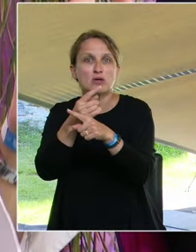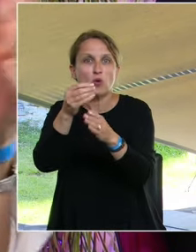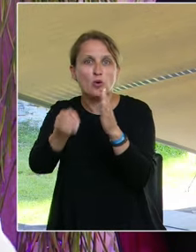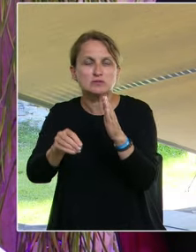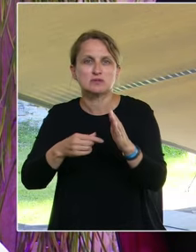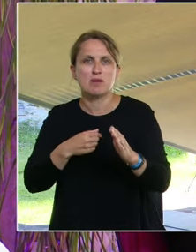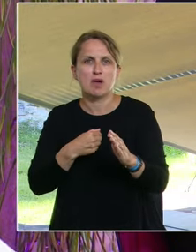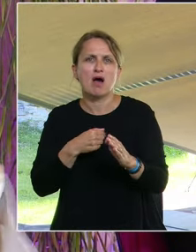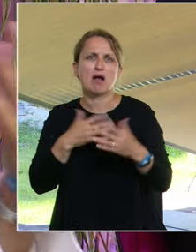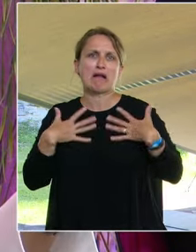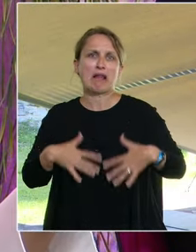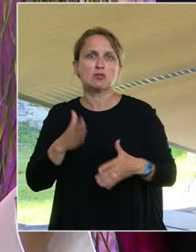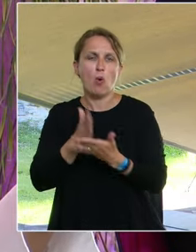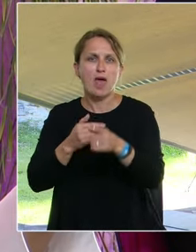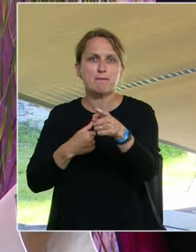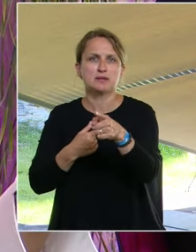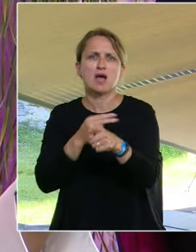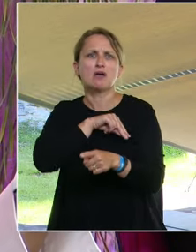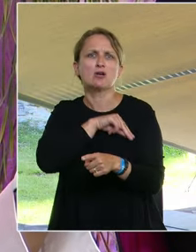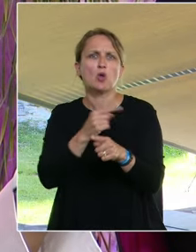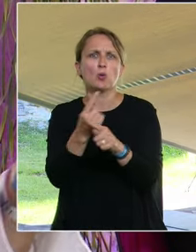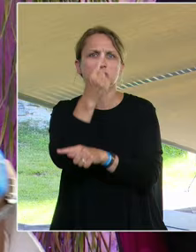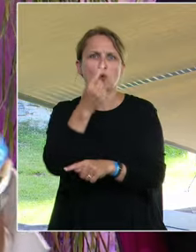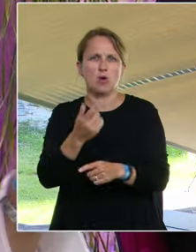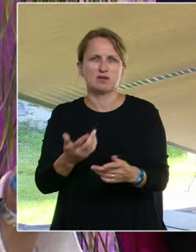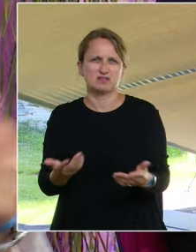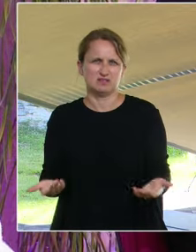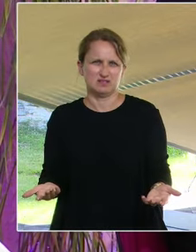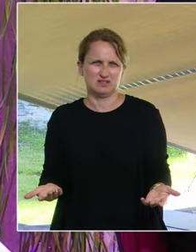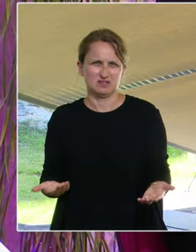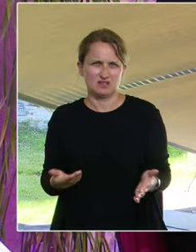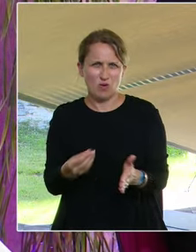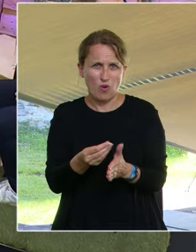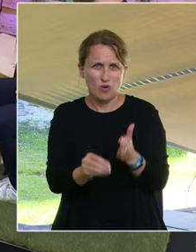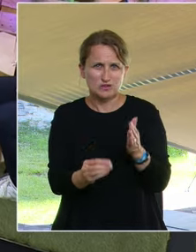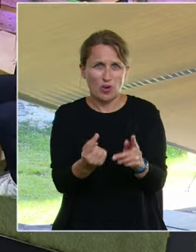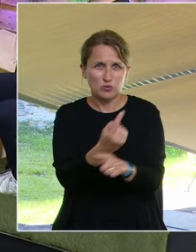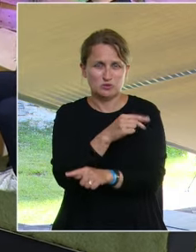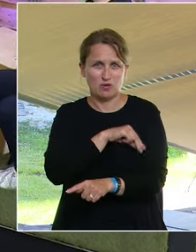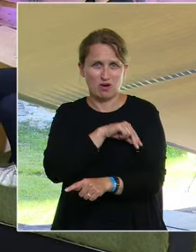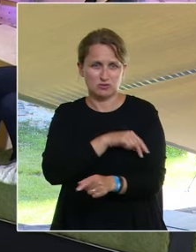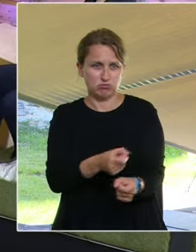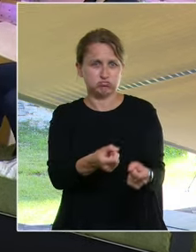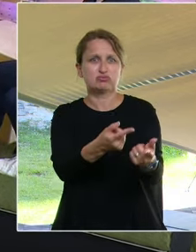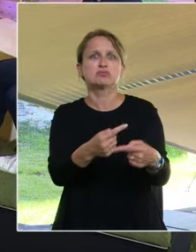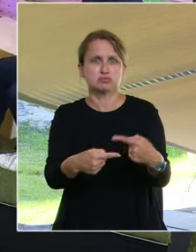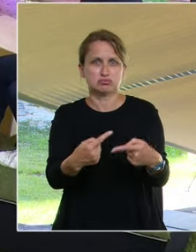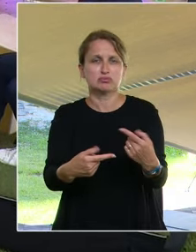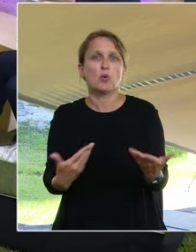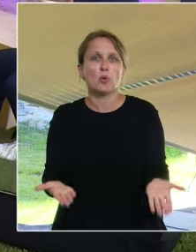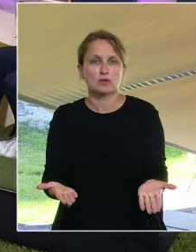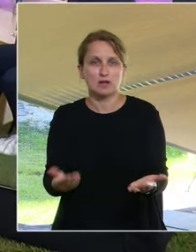on, like for the photo shoot. So this is actually the sustainability issue that we are already solving there, and of course the production